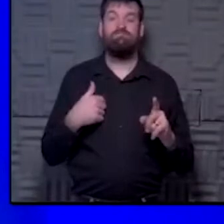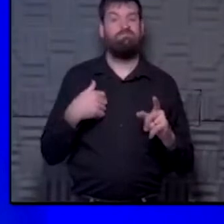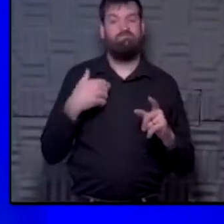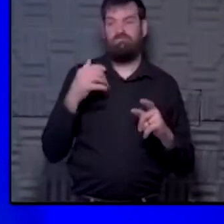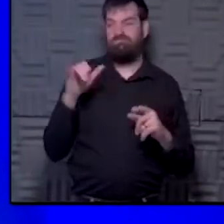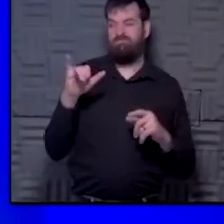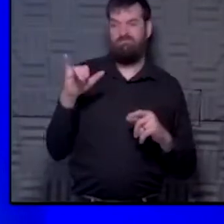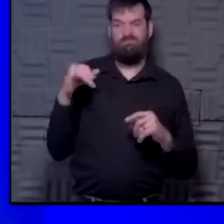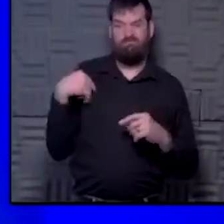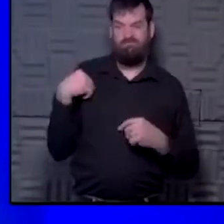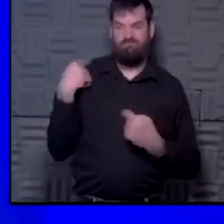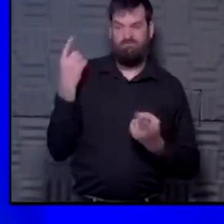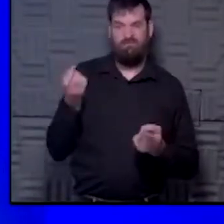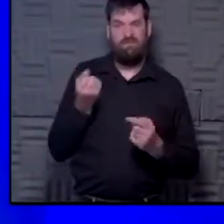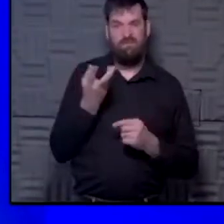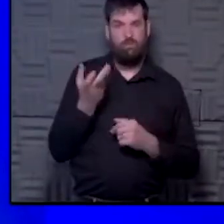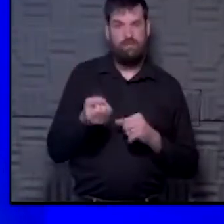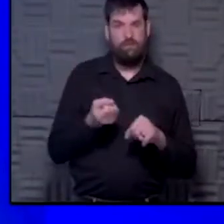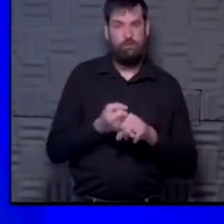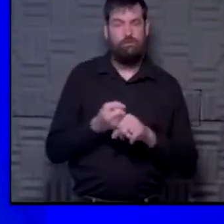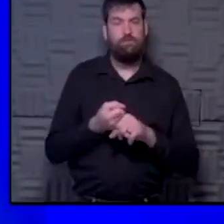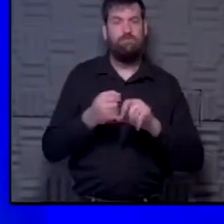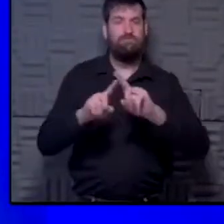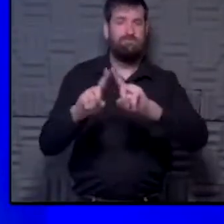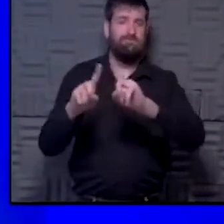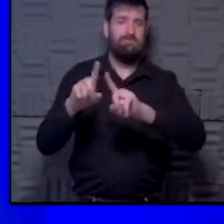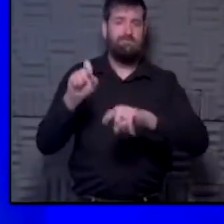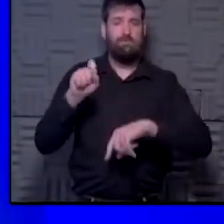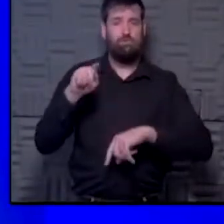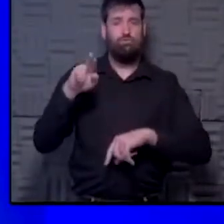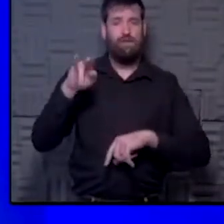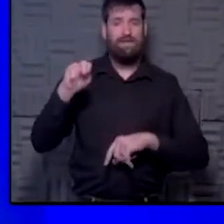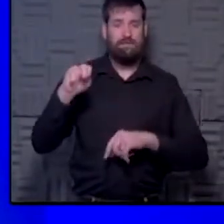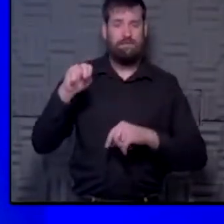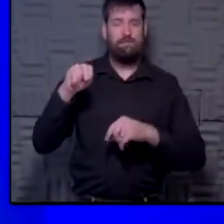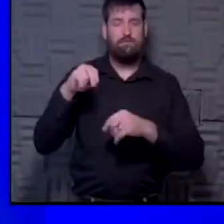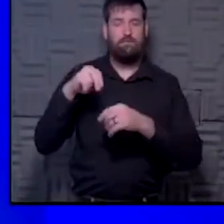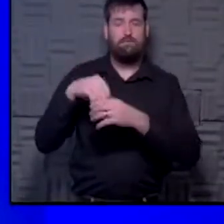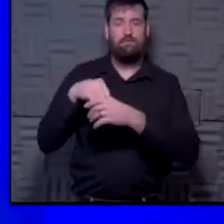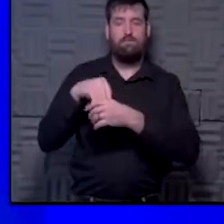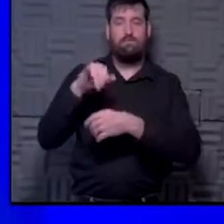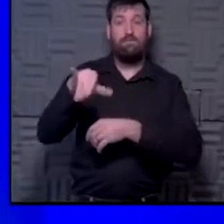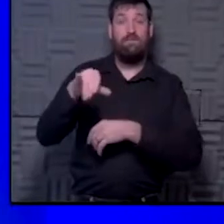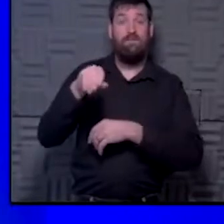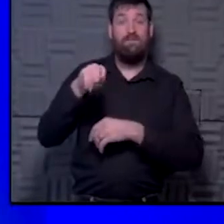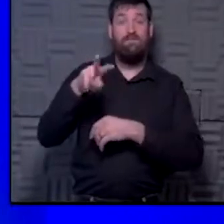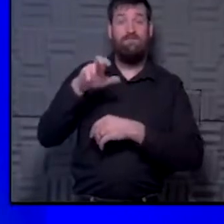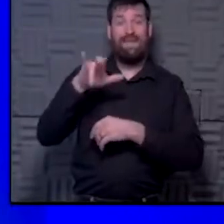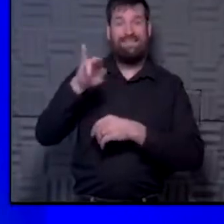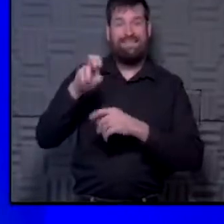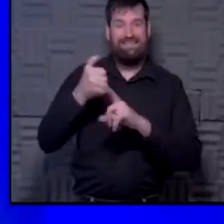last few years, the strains within the quadrivalent, meaning the vaccine that has